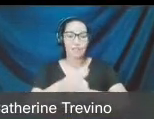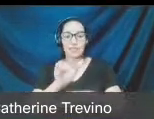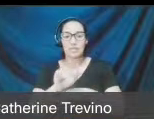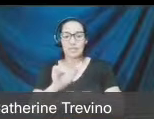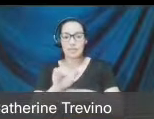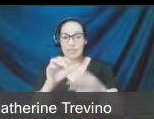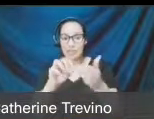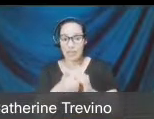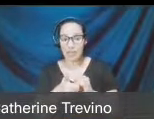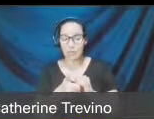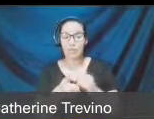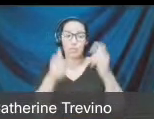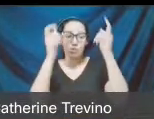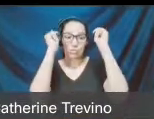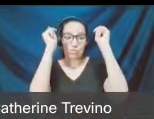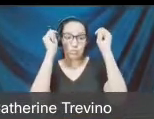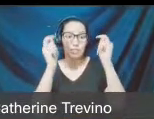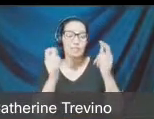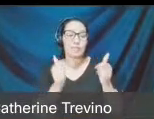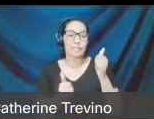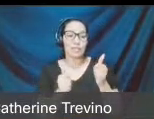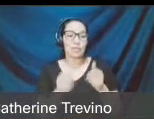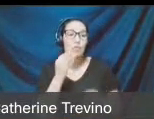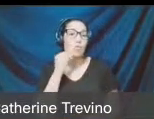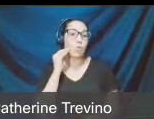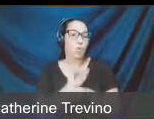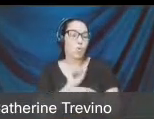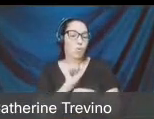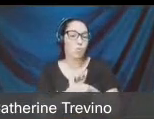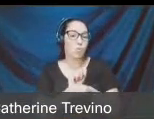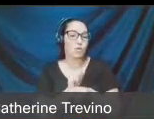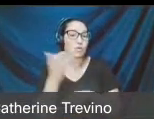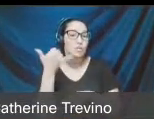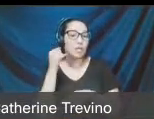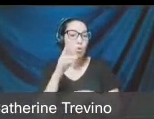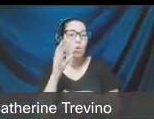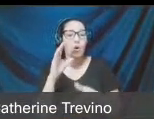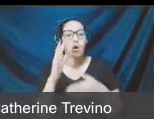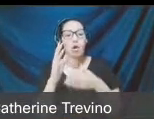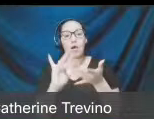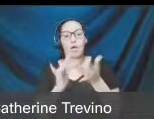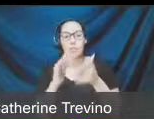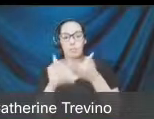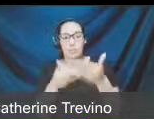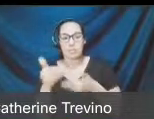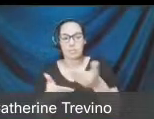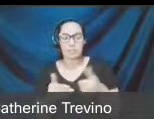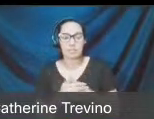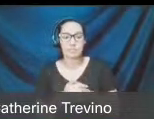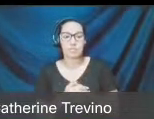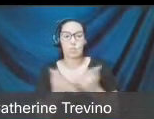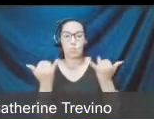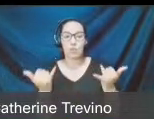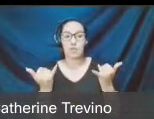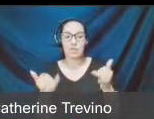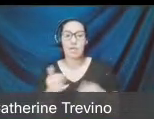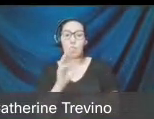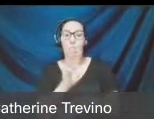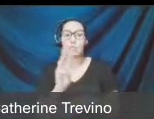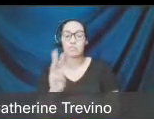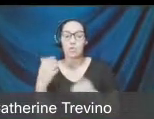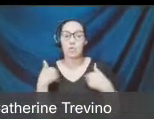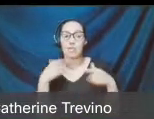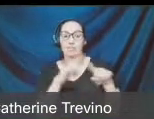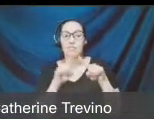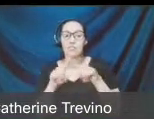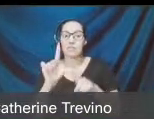of tutoring through either a homework hotline or online process to support. Here and on our website, we have links to various community